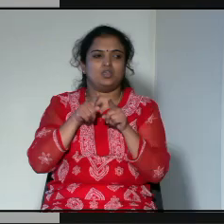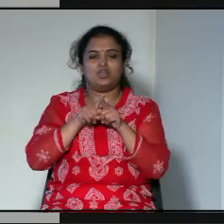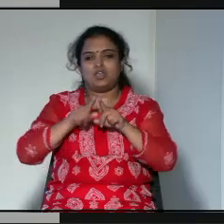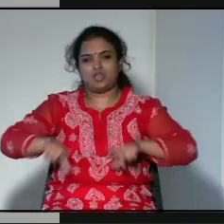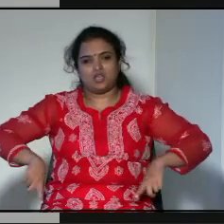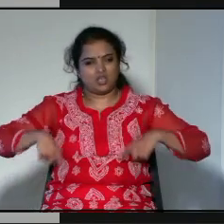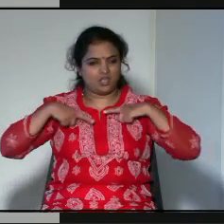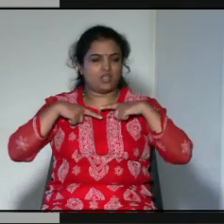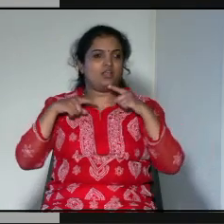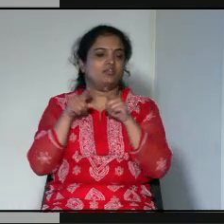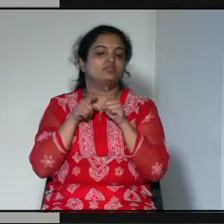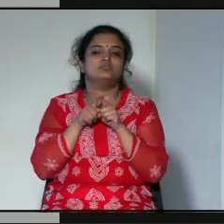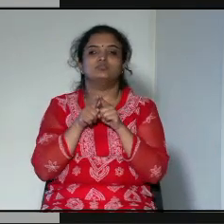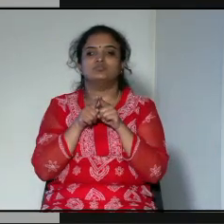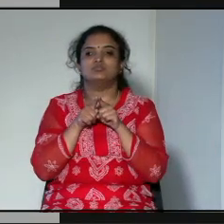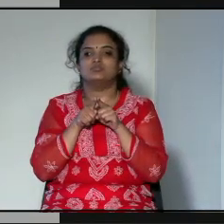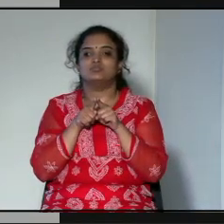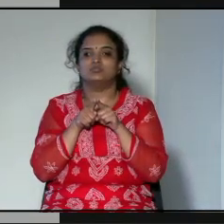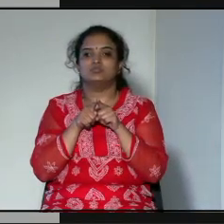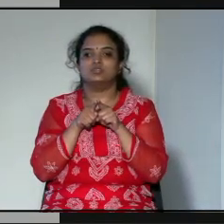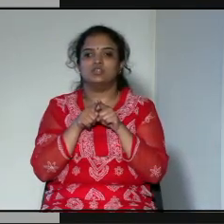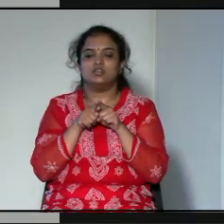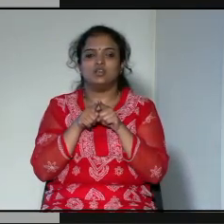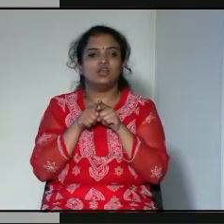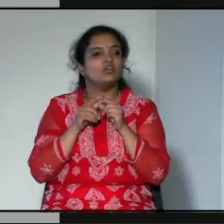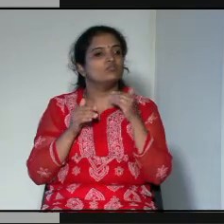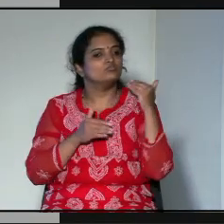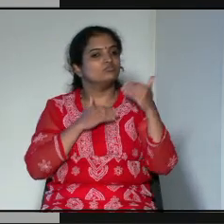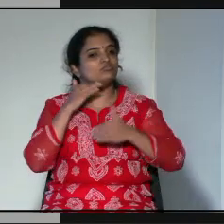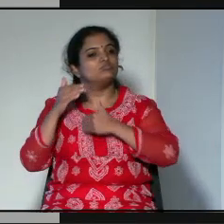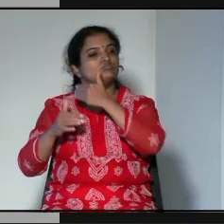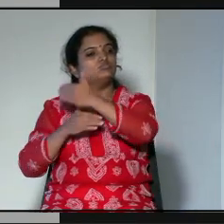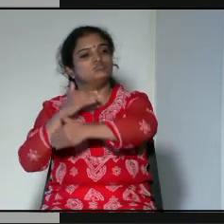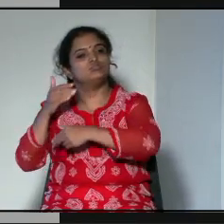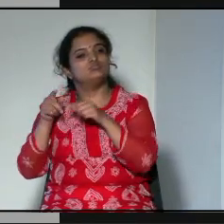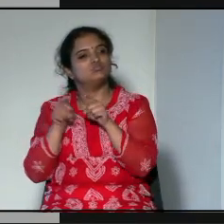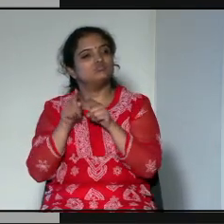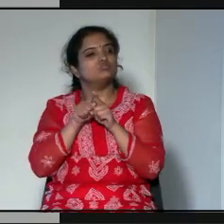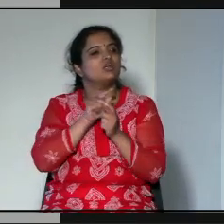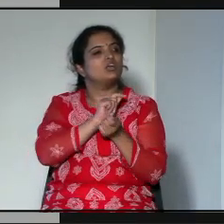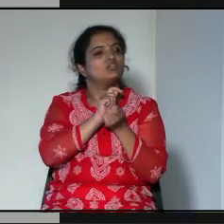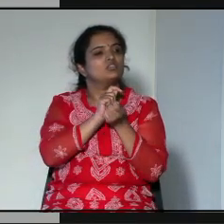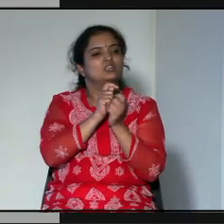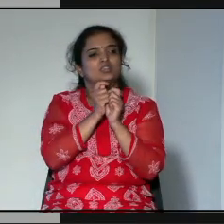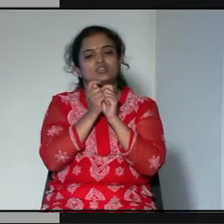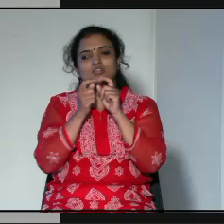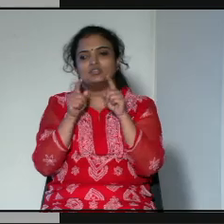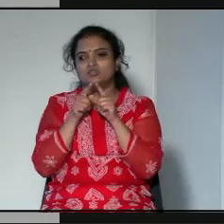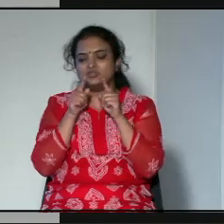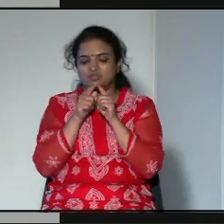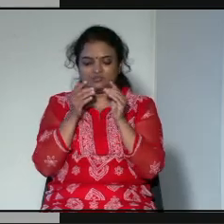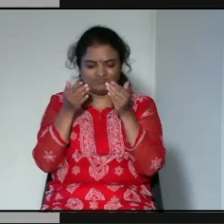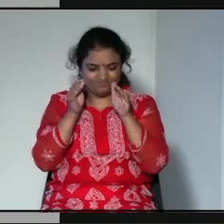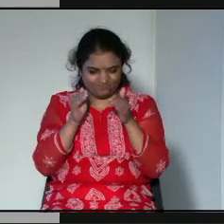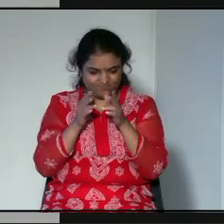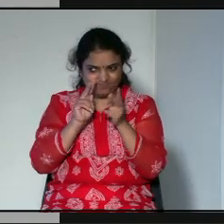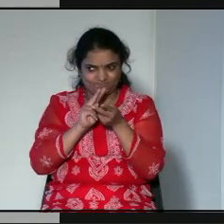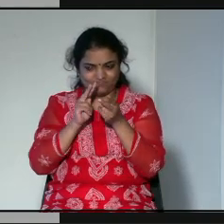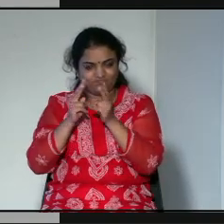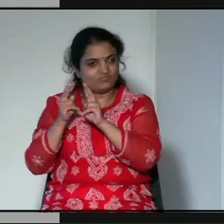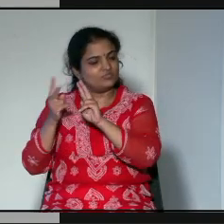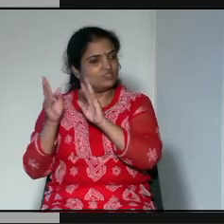the depth of her fired molds. Each season, her work would range from several small and medium-sized pieces